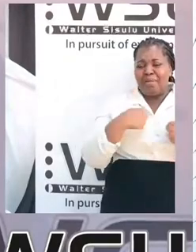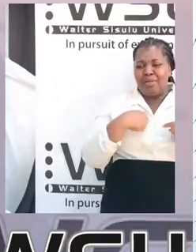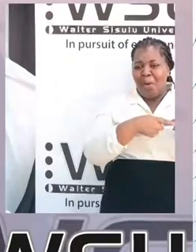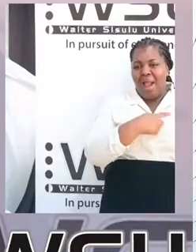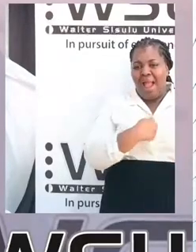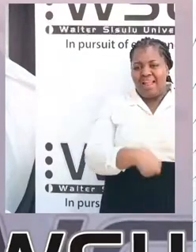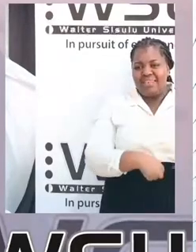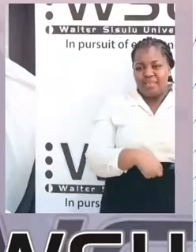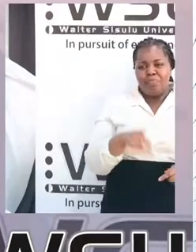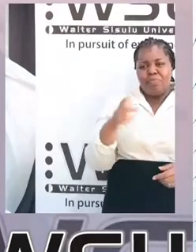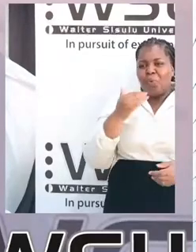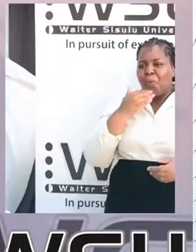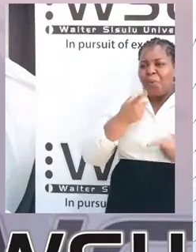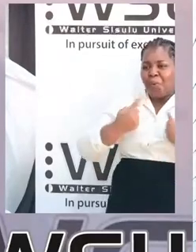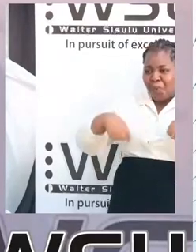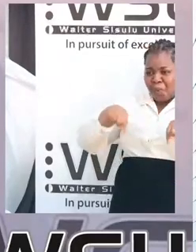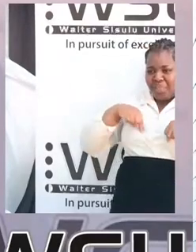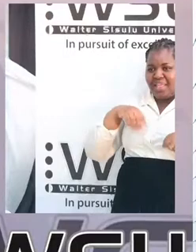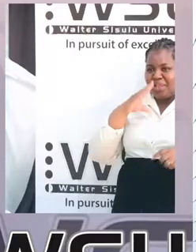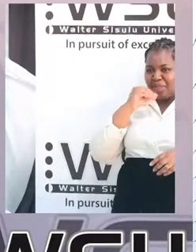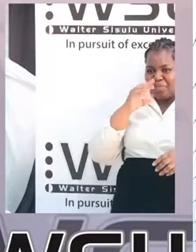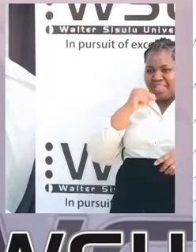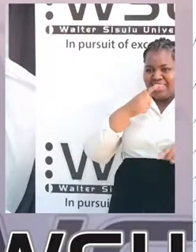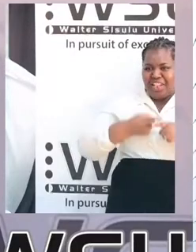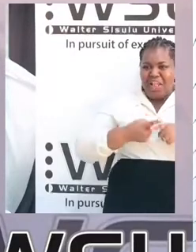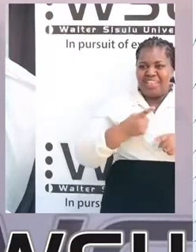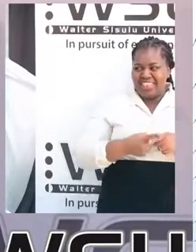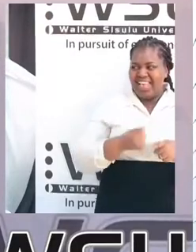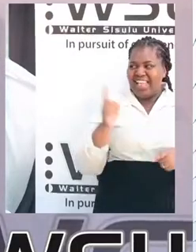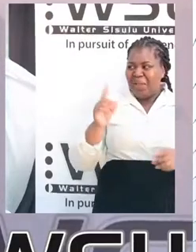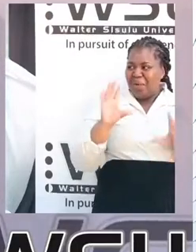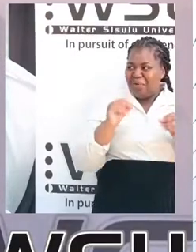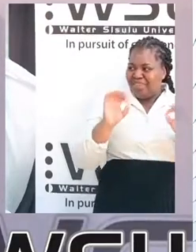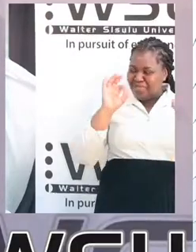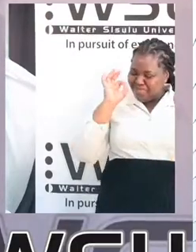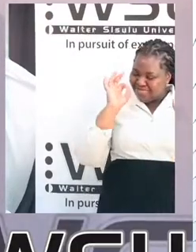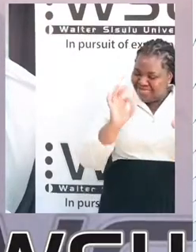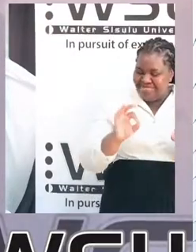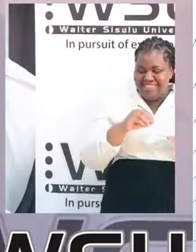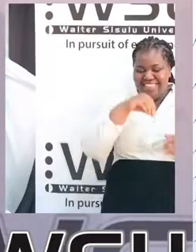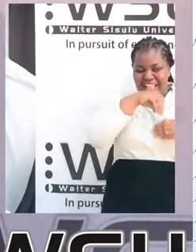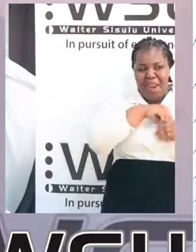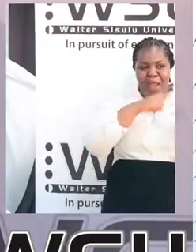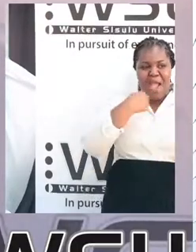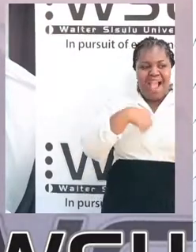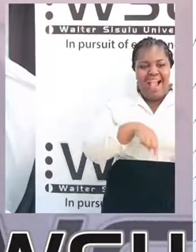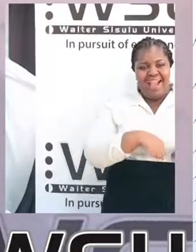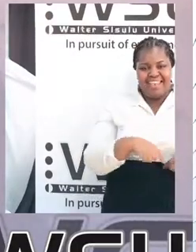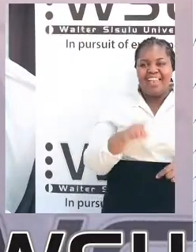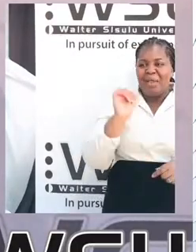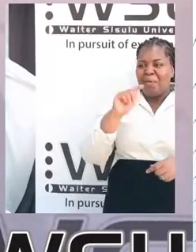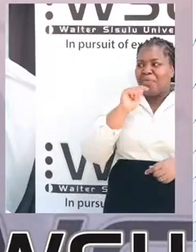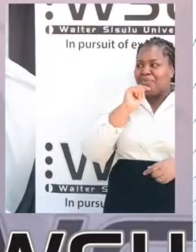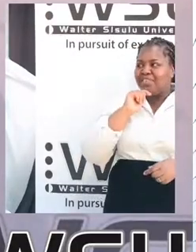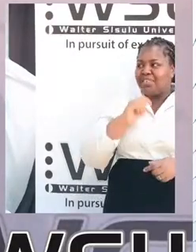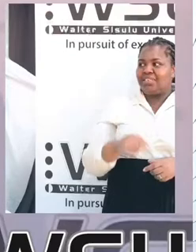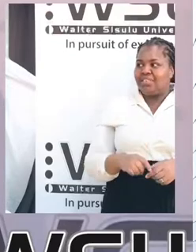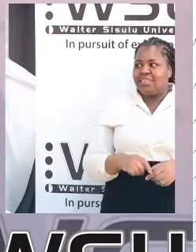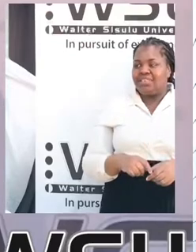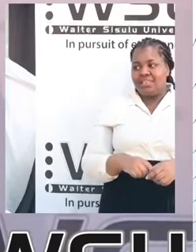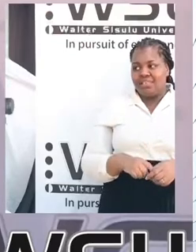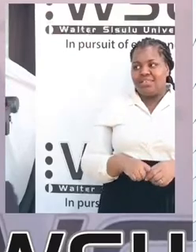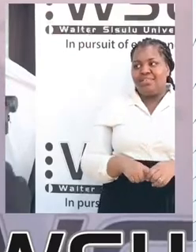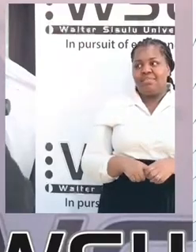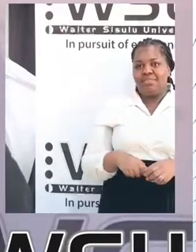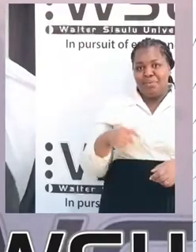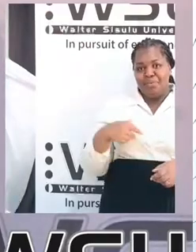hearts. I mean, we who speak isiXhosa. You got right deep into our hearts. And indeed, we heard what you